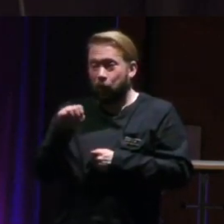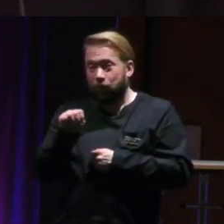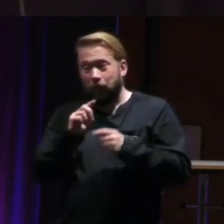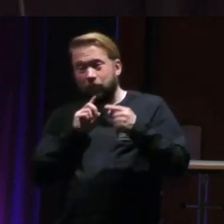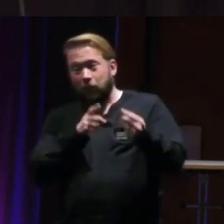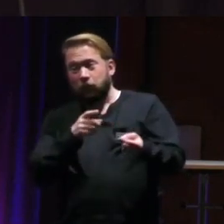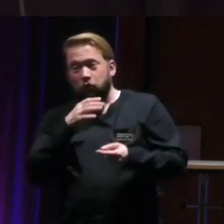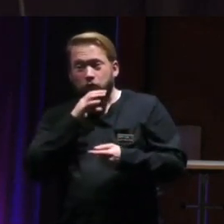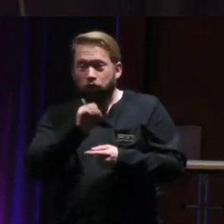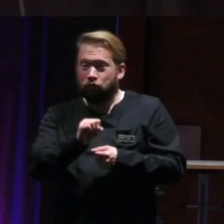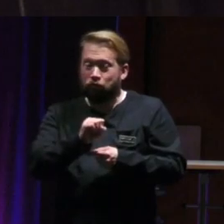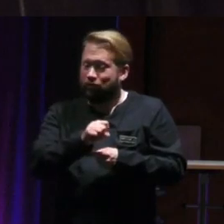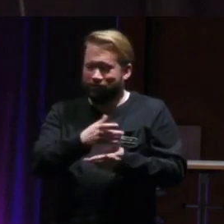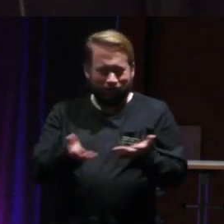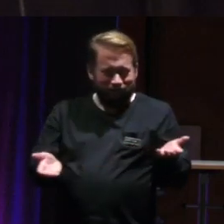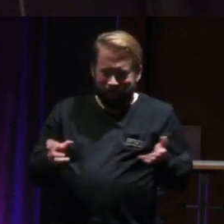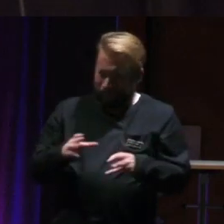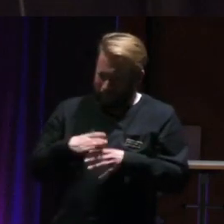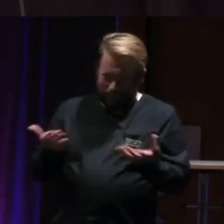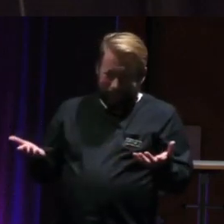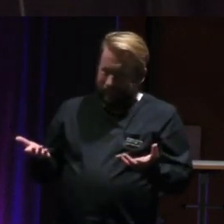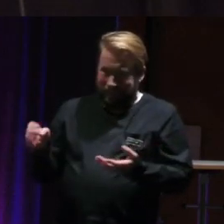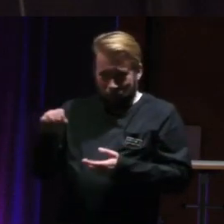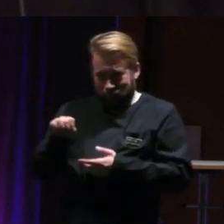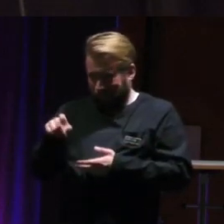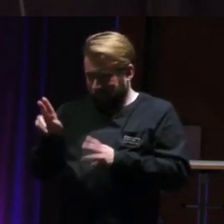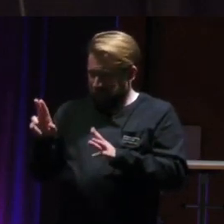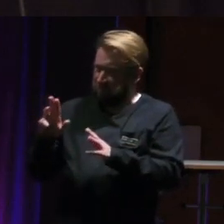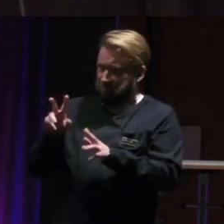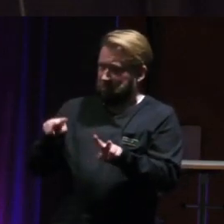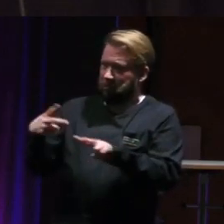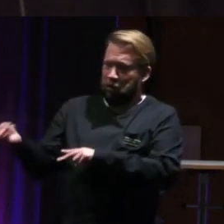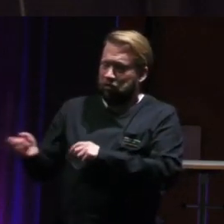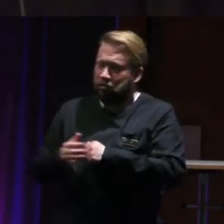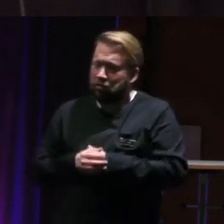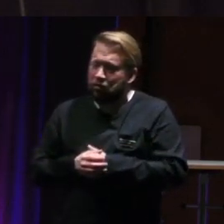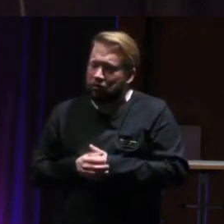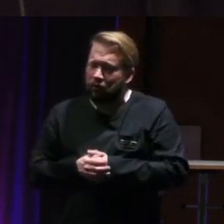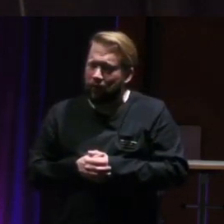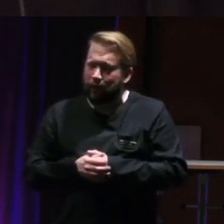not a Muslim state here. And so on. So it's just